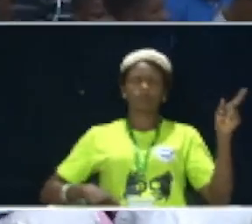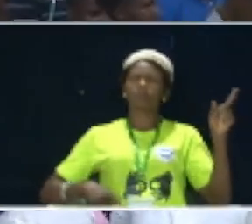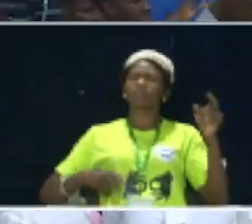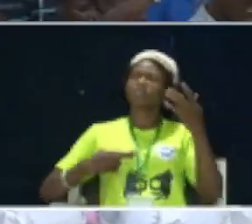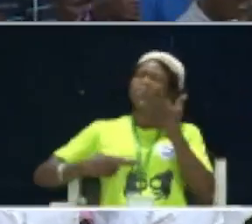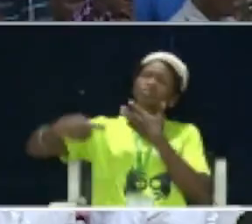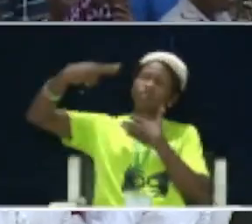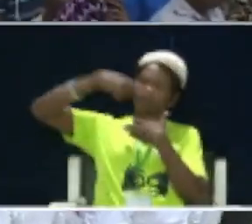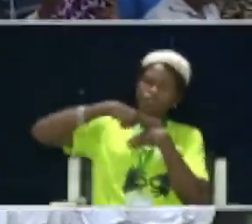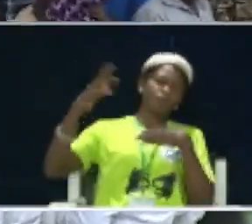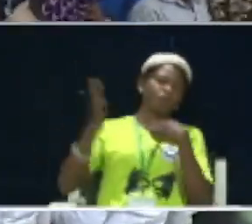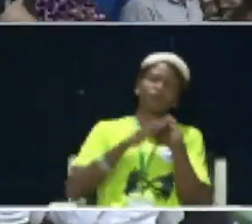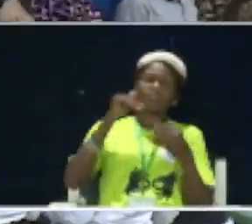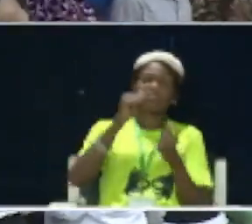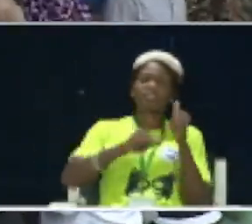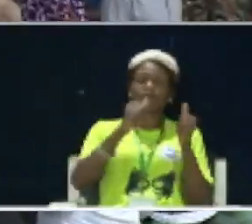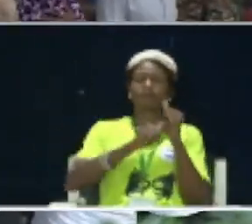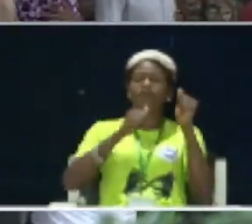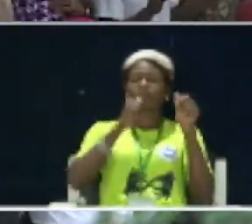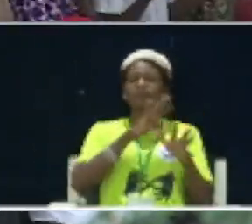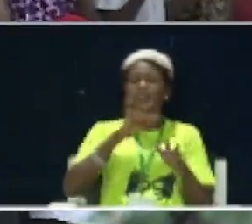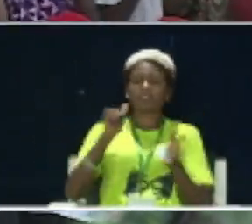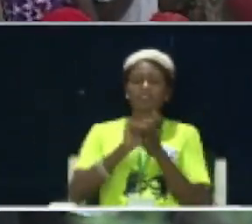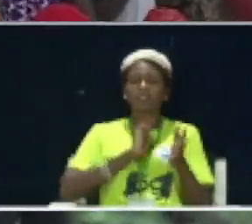Restore every blessing that I have lost.